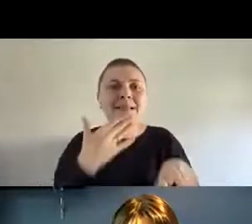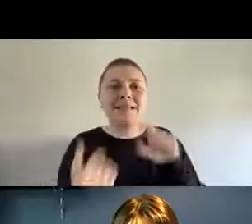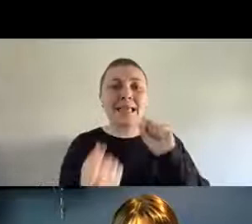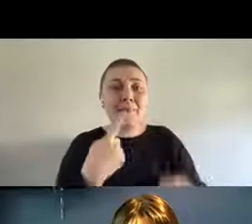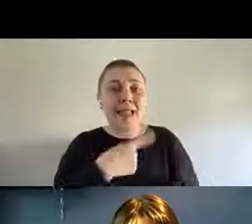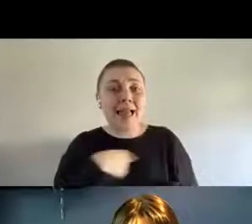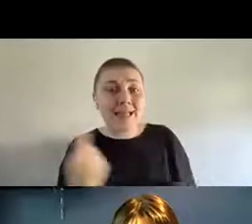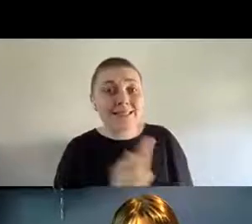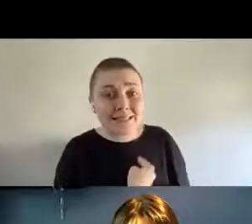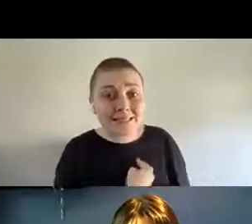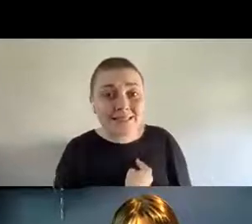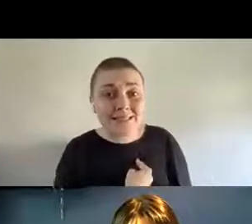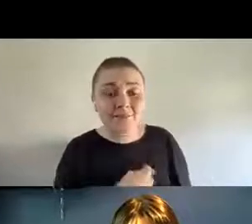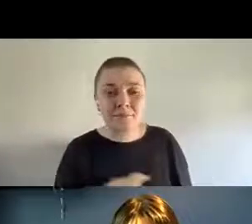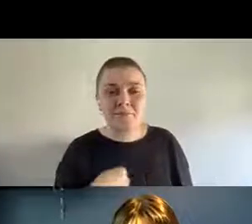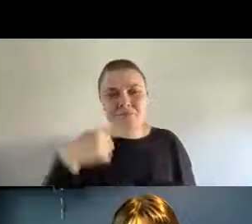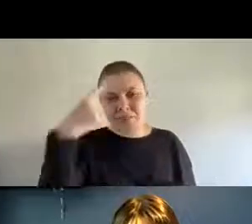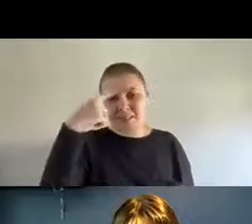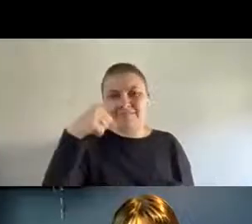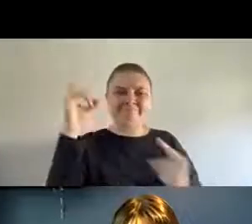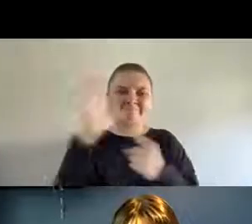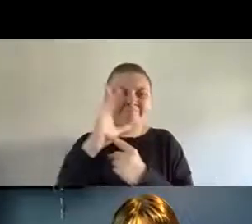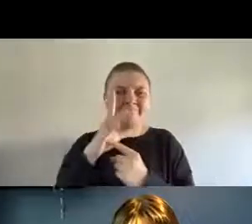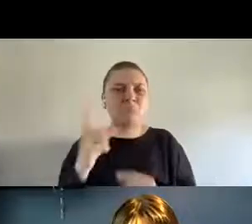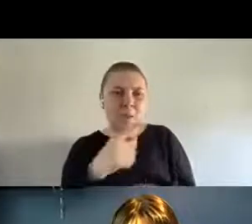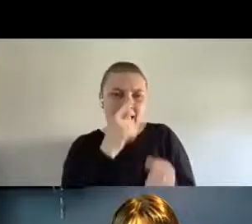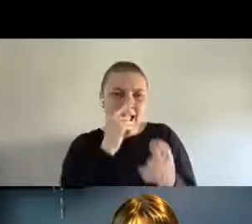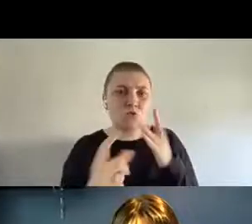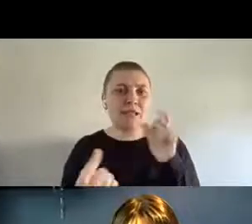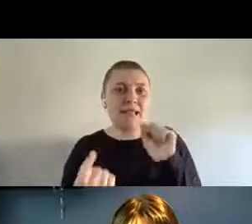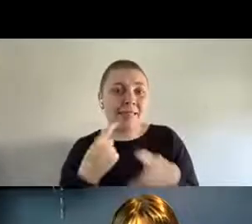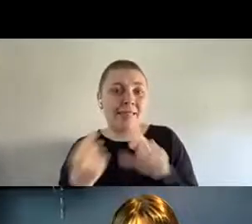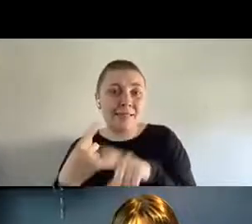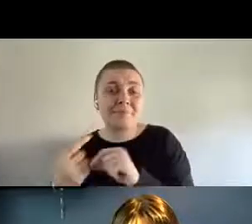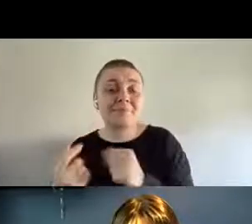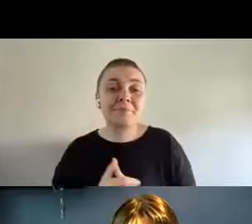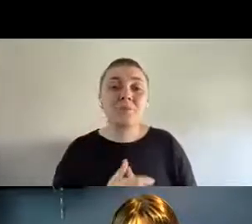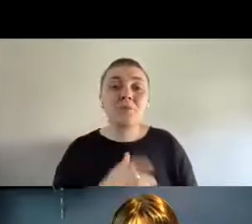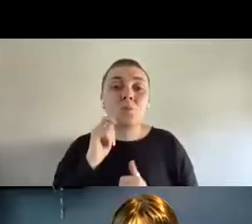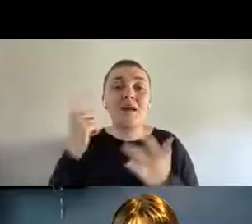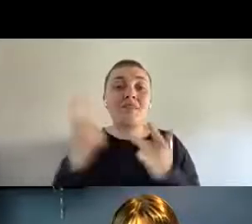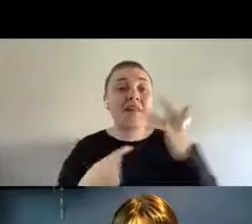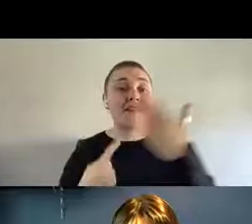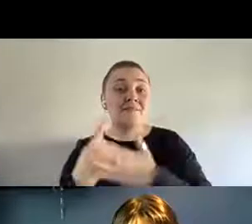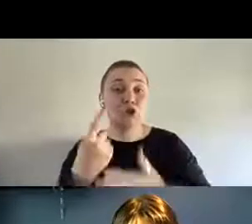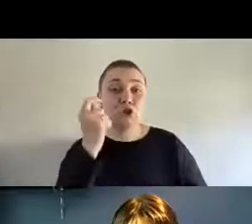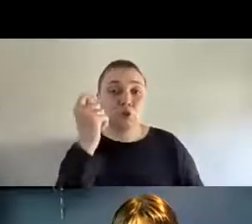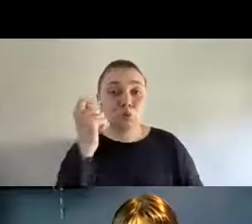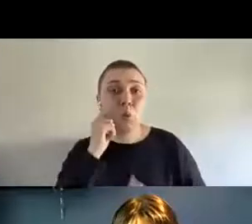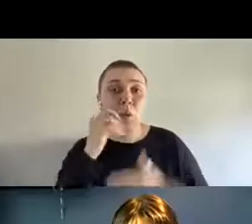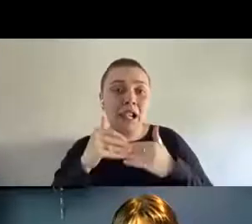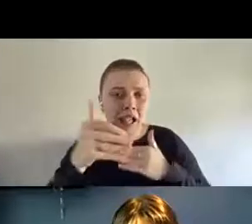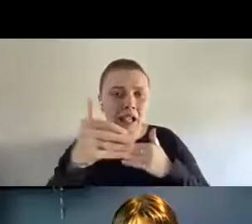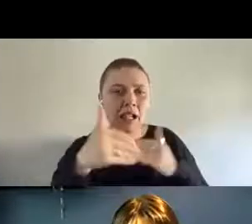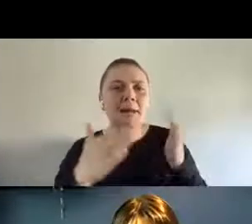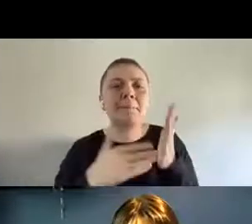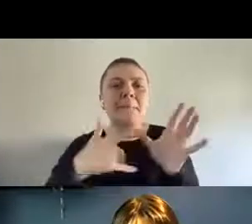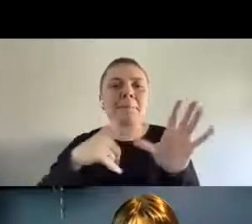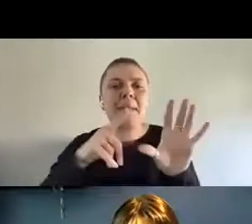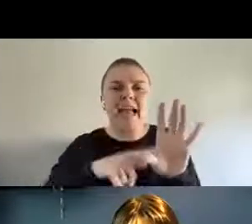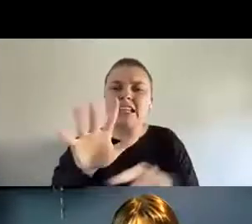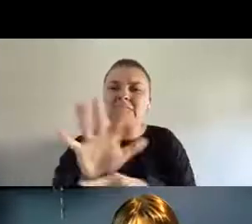So I think that's the key thing there. We can do that. We will have another event coming up in May-ish